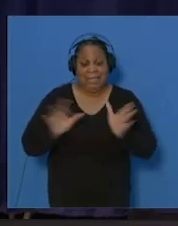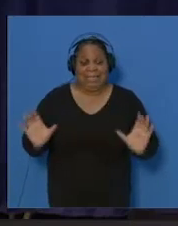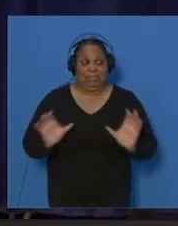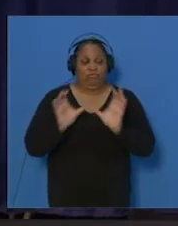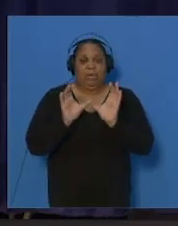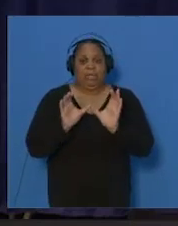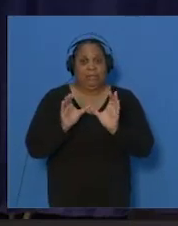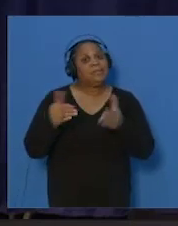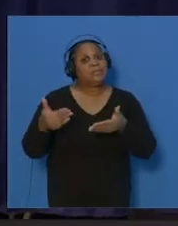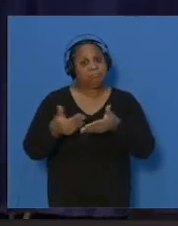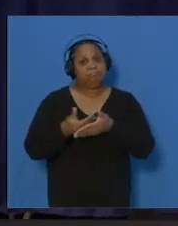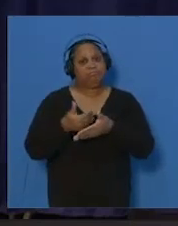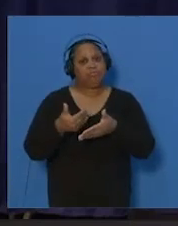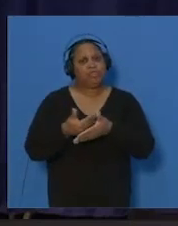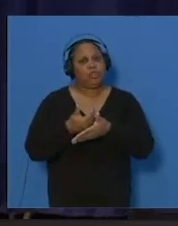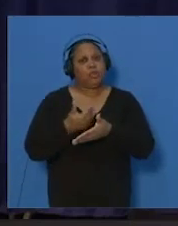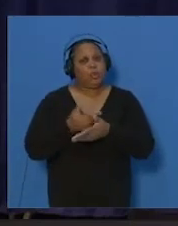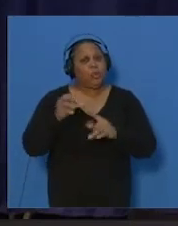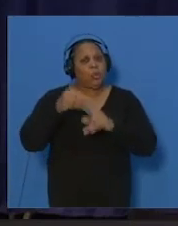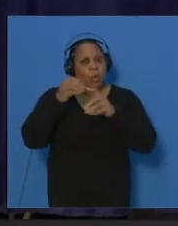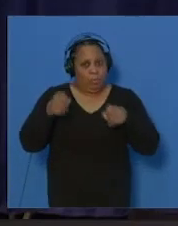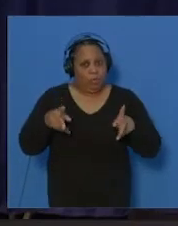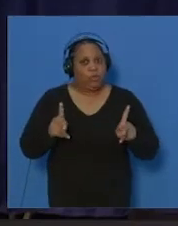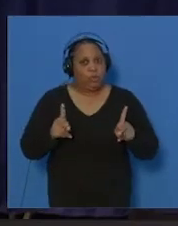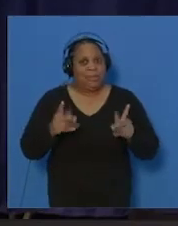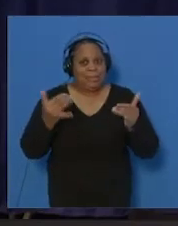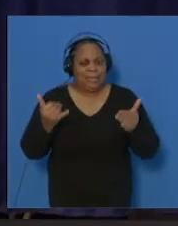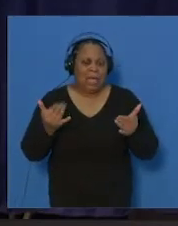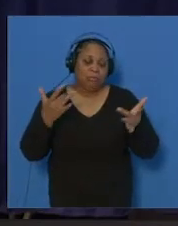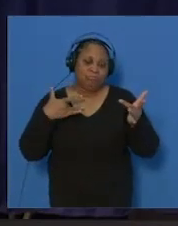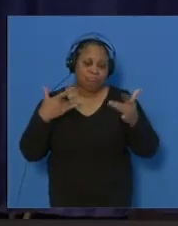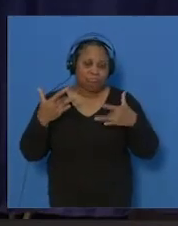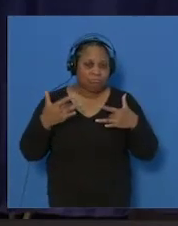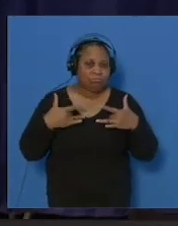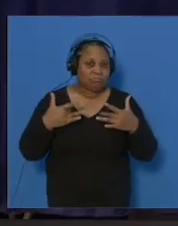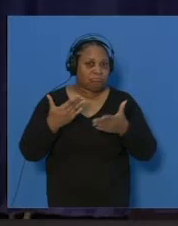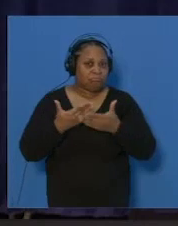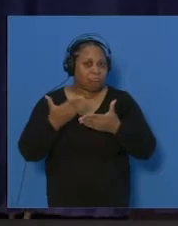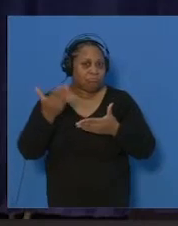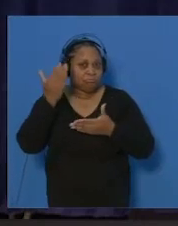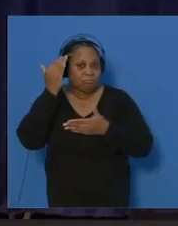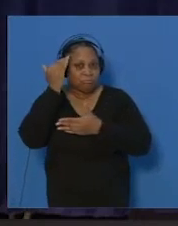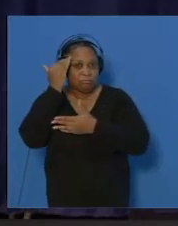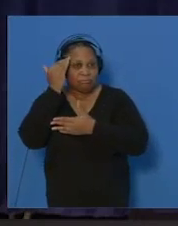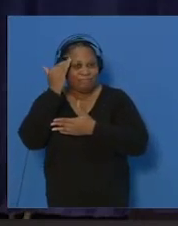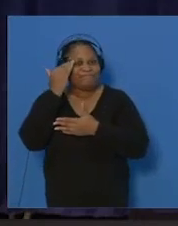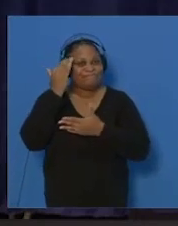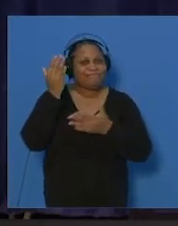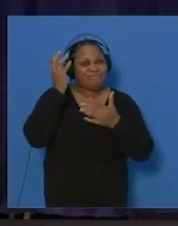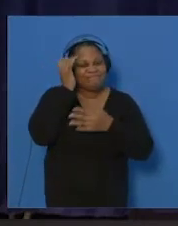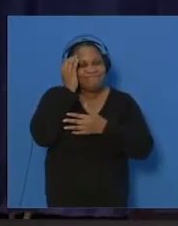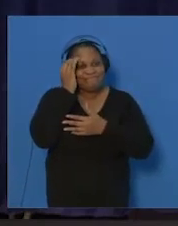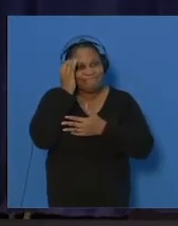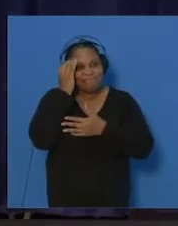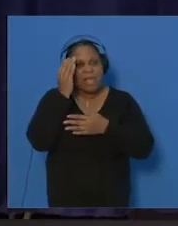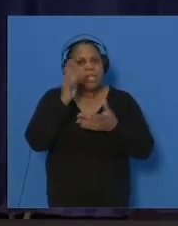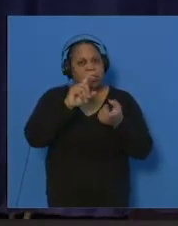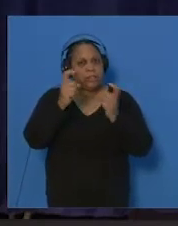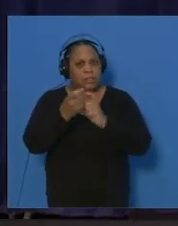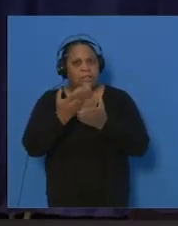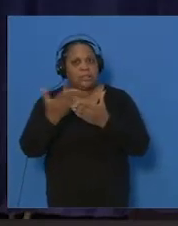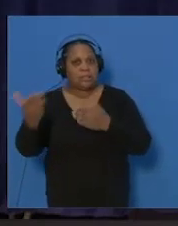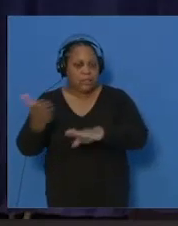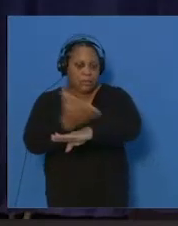presents a unique set of opportunities for us to kind of reconsider things that can position Bermuda to be better going